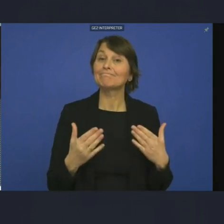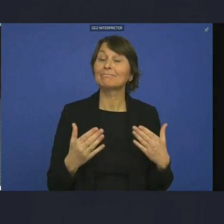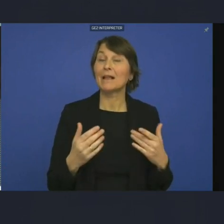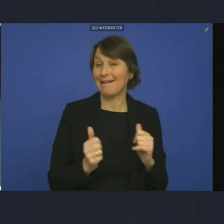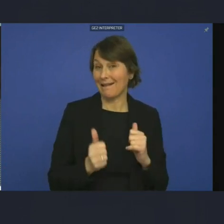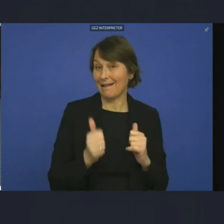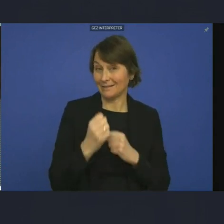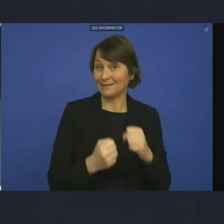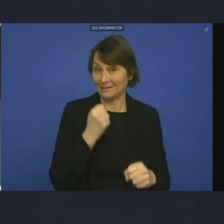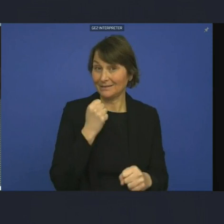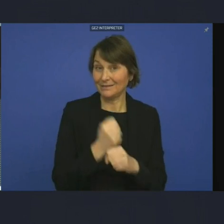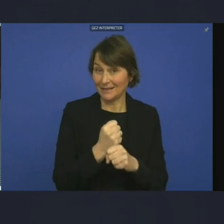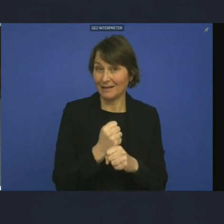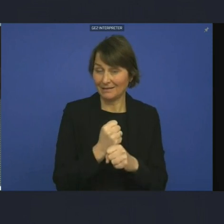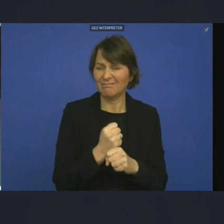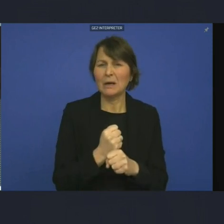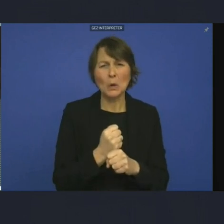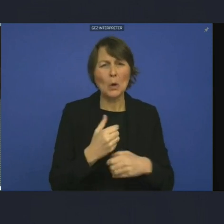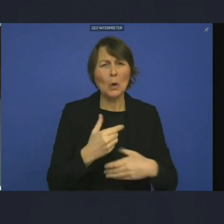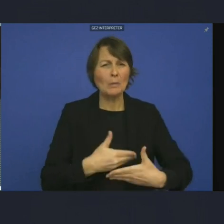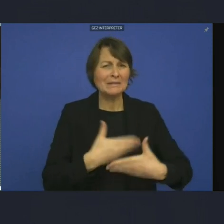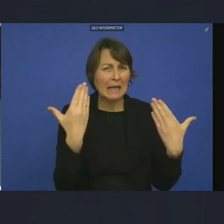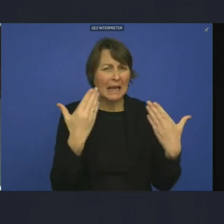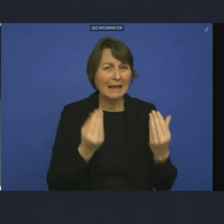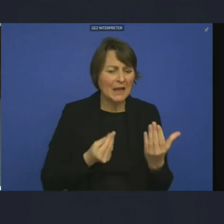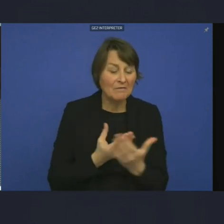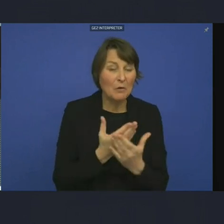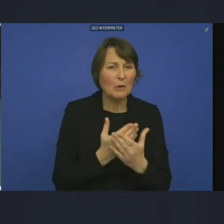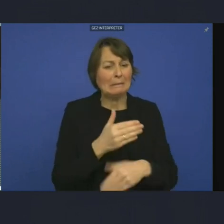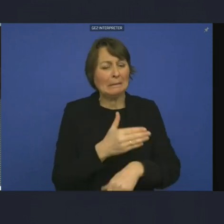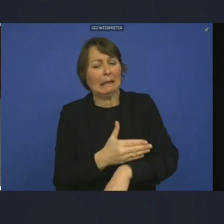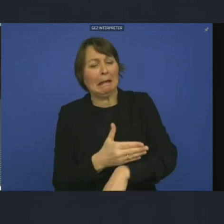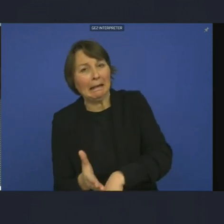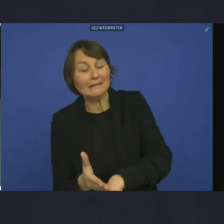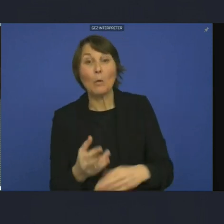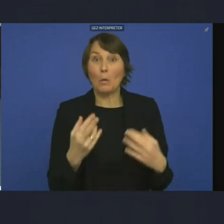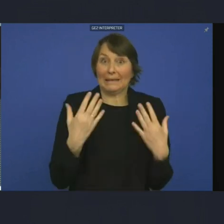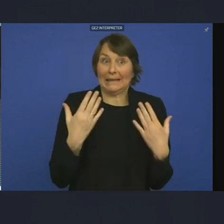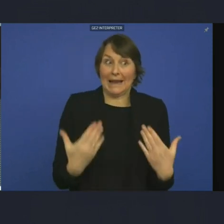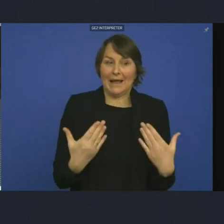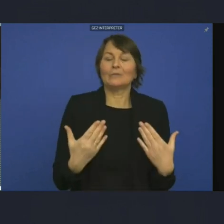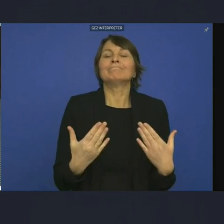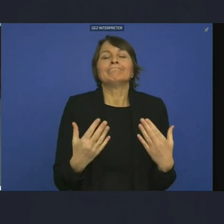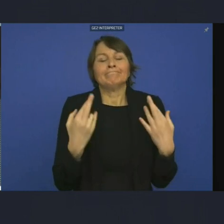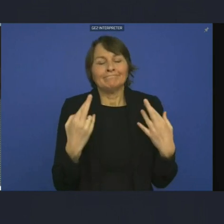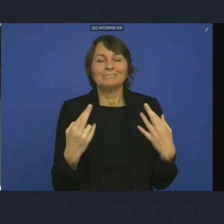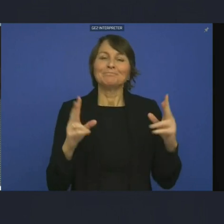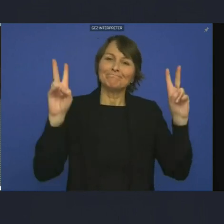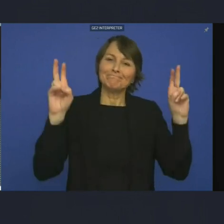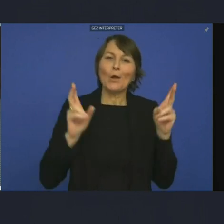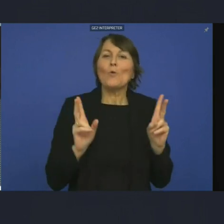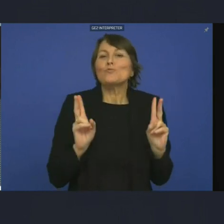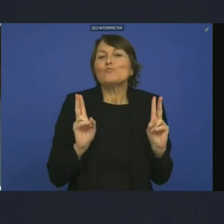very, very late. Today and this year we hope that we will start again with a normal